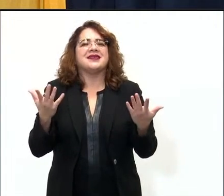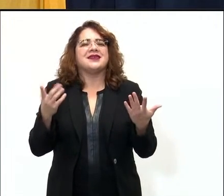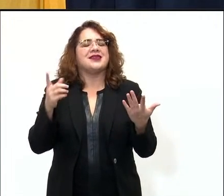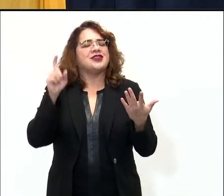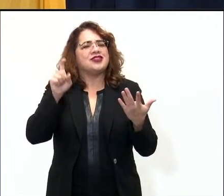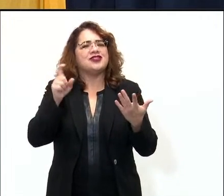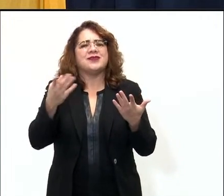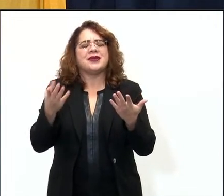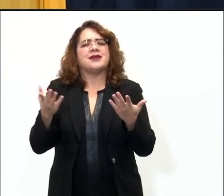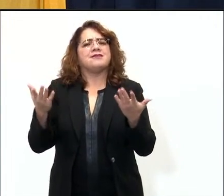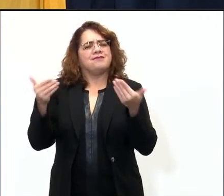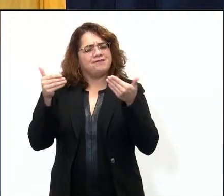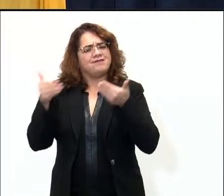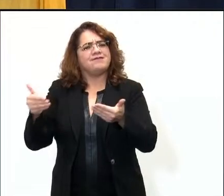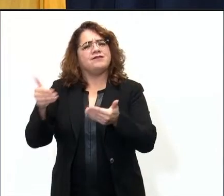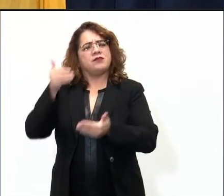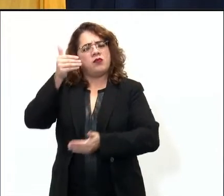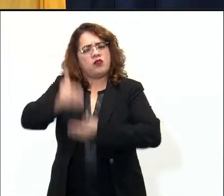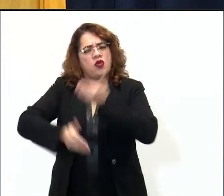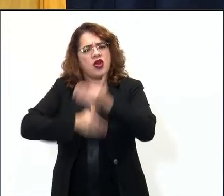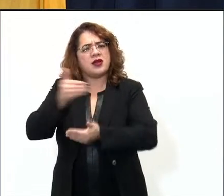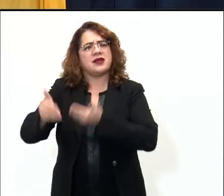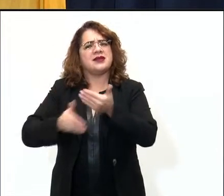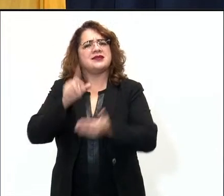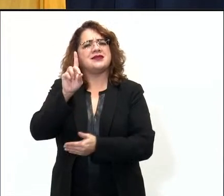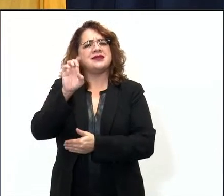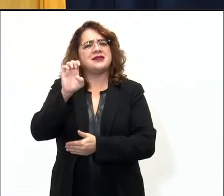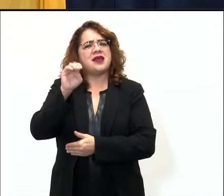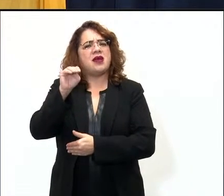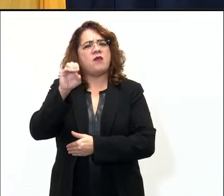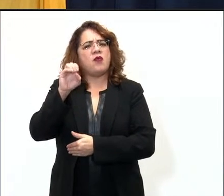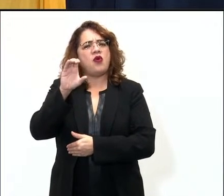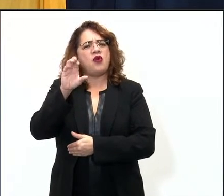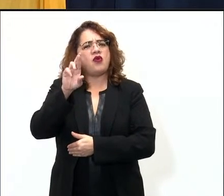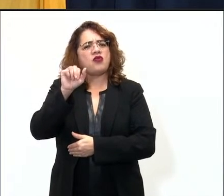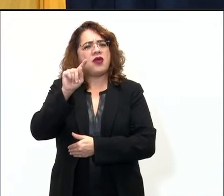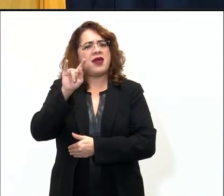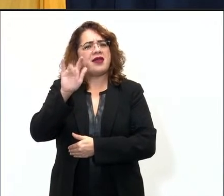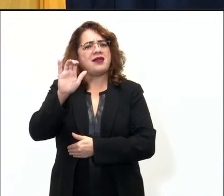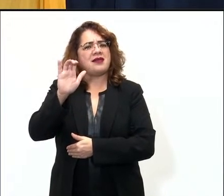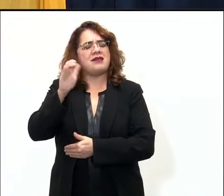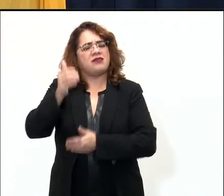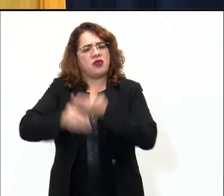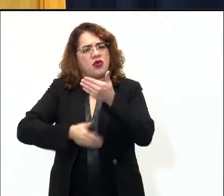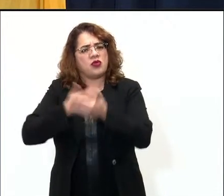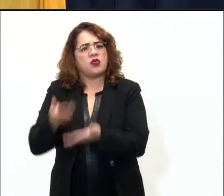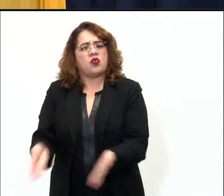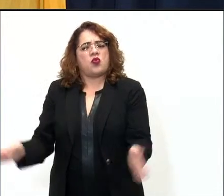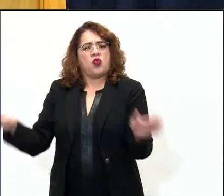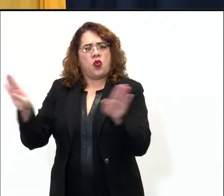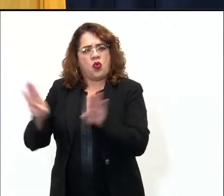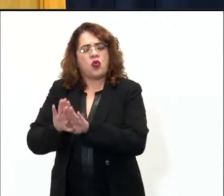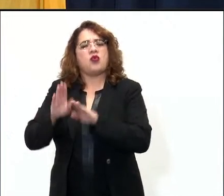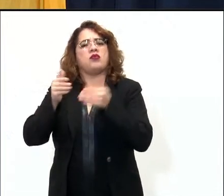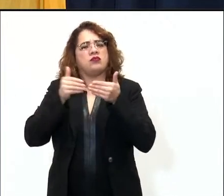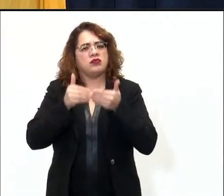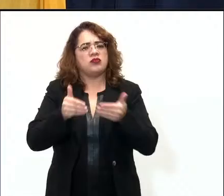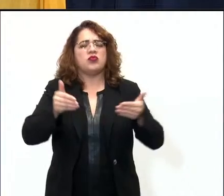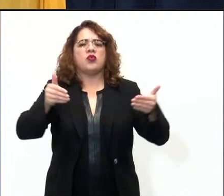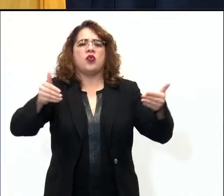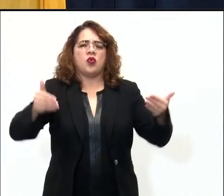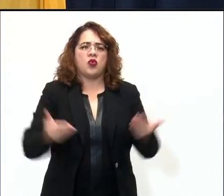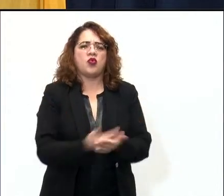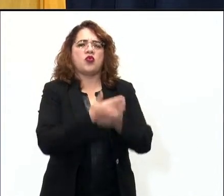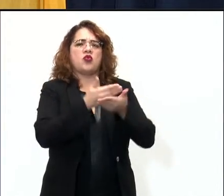closing out our democratic process for an election. And so I want to just send, I think on behalf of everyone in our city,